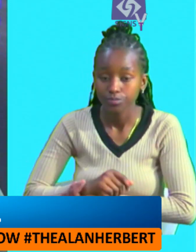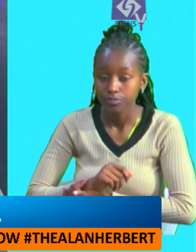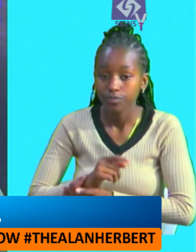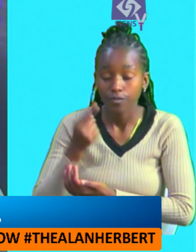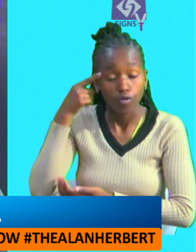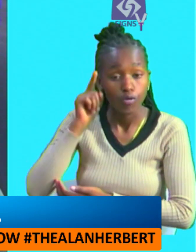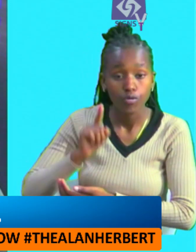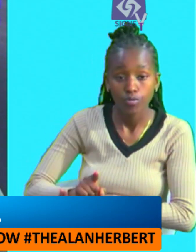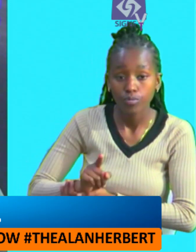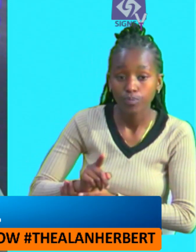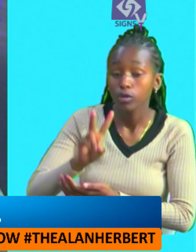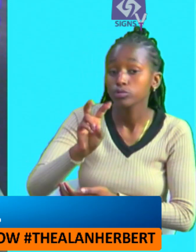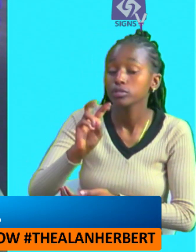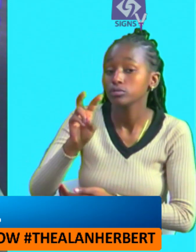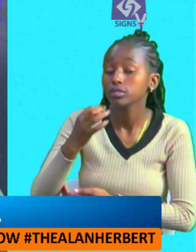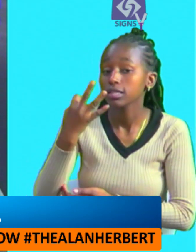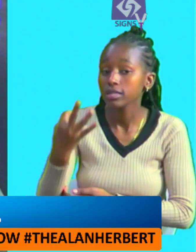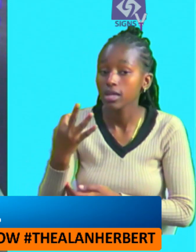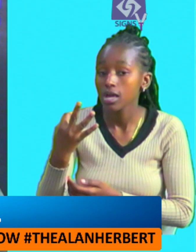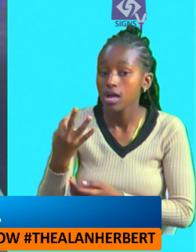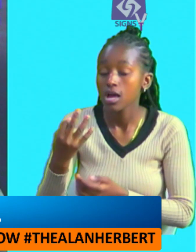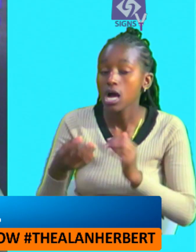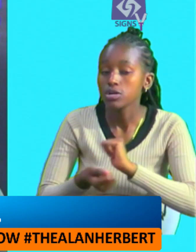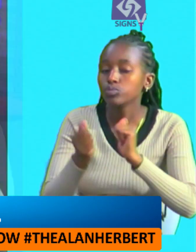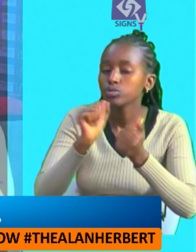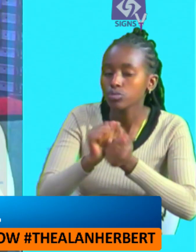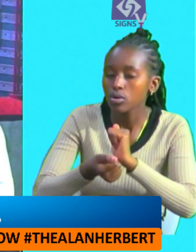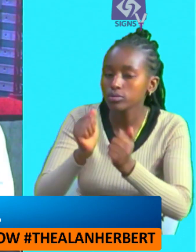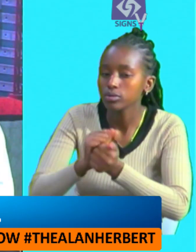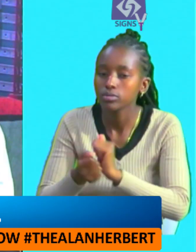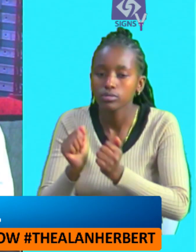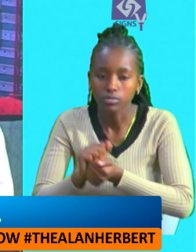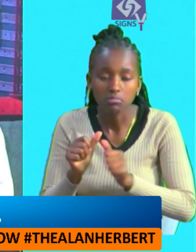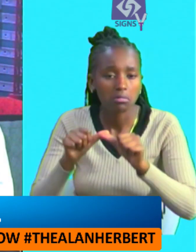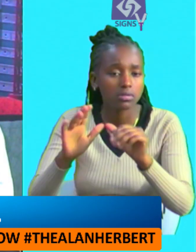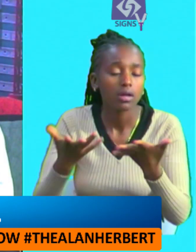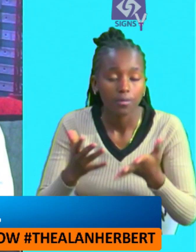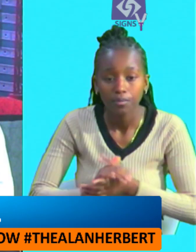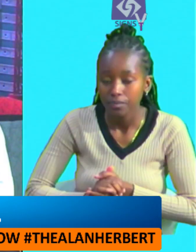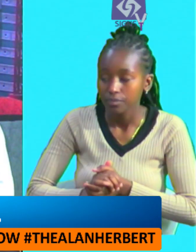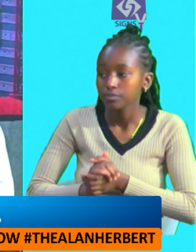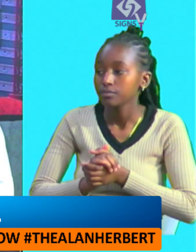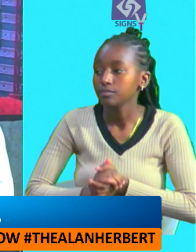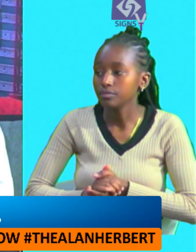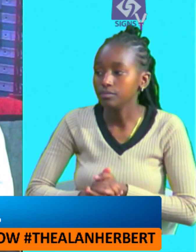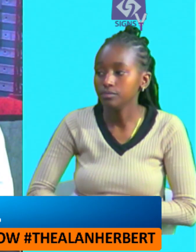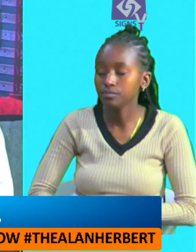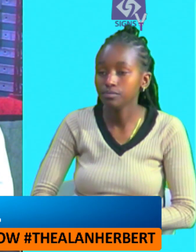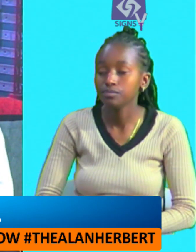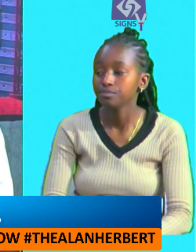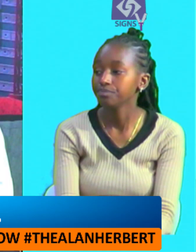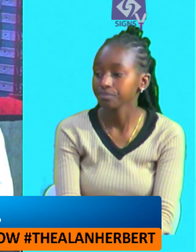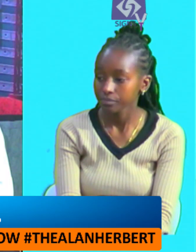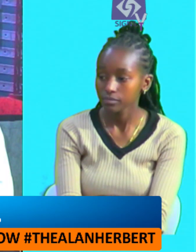regarding to self-love? Yeah, like what is your affirmation? Yeah, your affirmations. Yeah, as